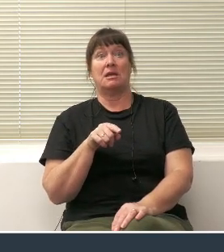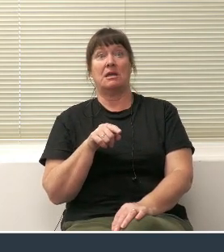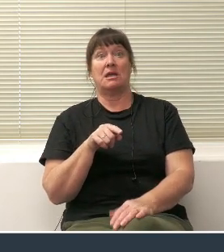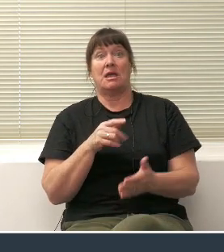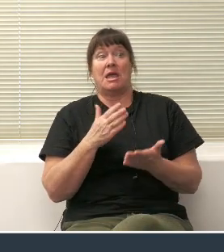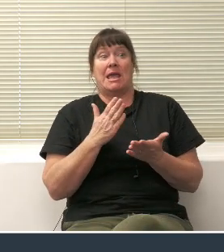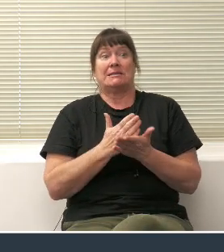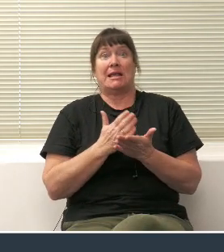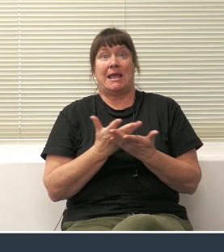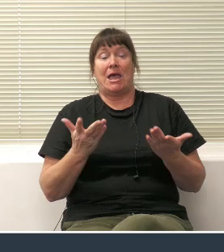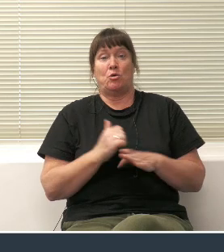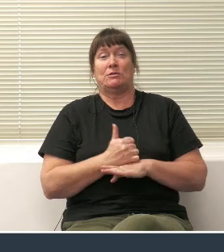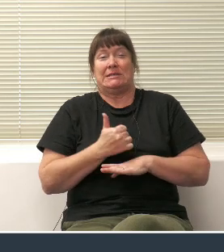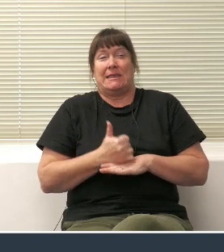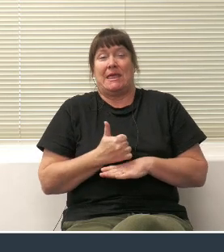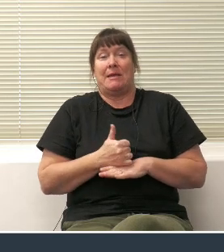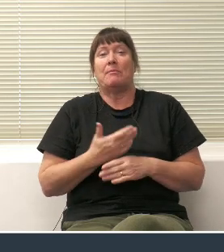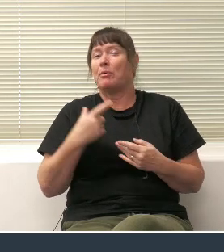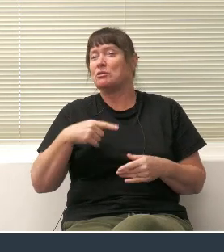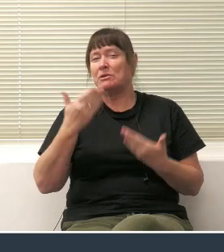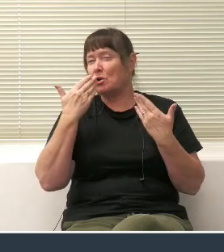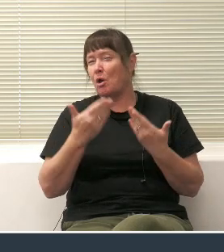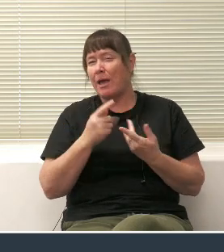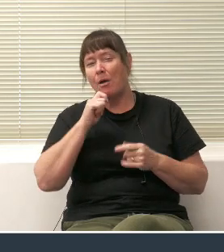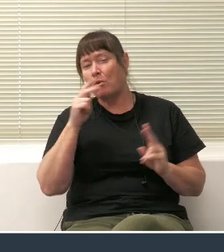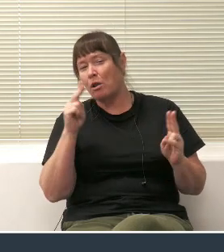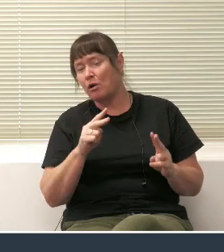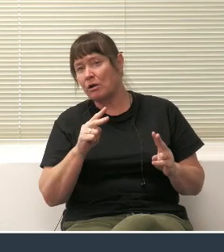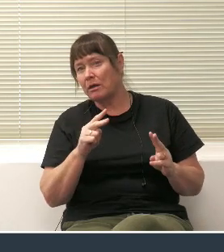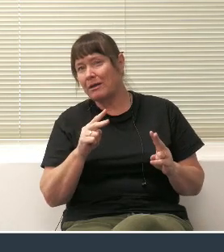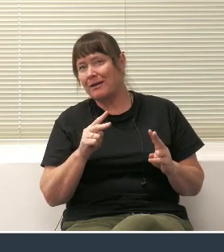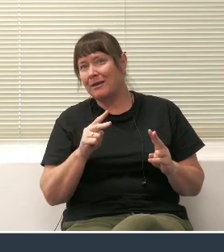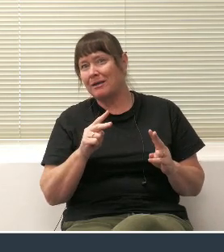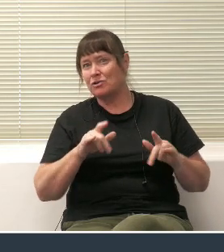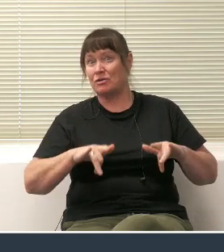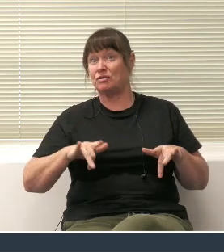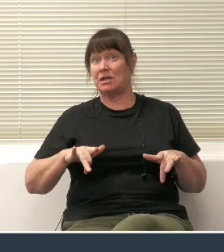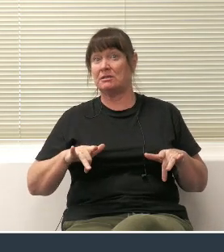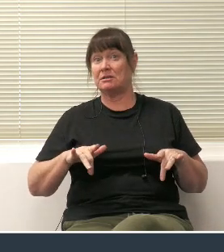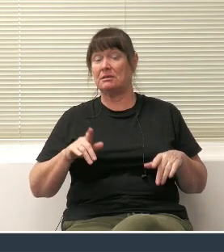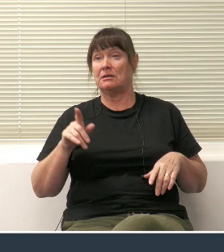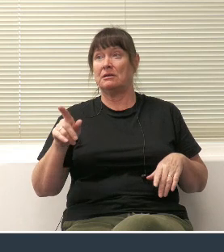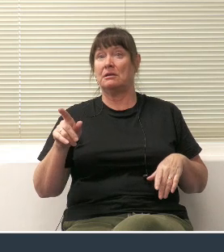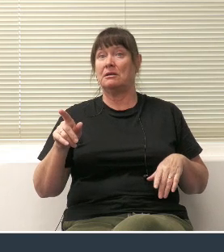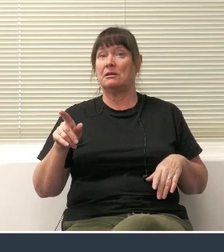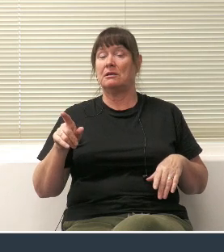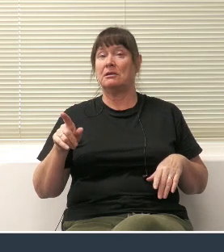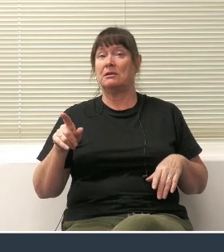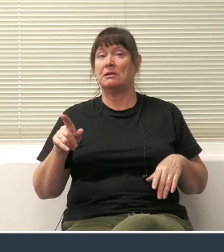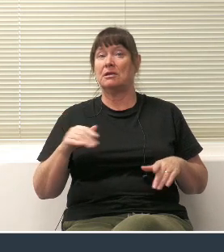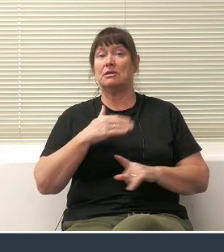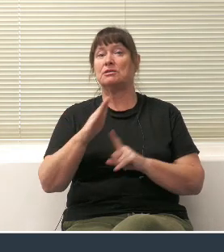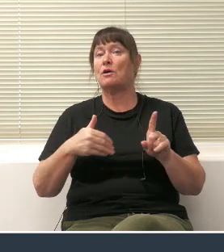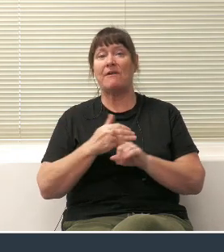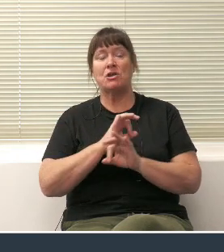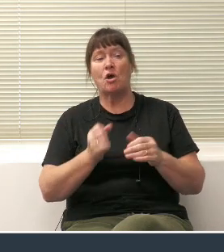Exactly how that arrangement, we don't know what that arrangement would look like in the moment, because as Anne mentioned, there hasn't been the opportunity to go